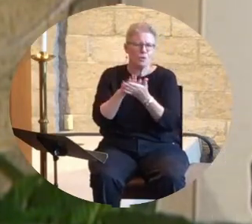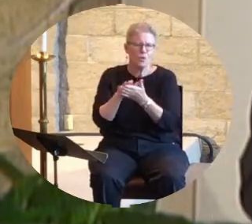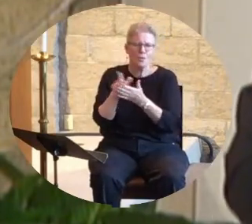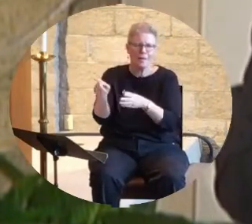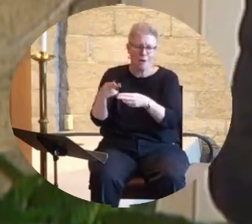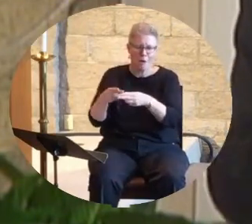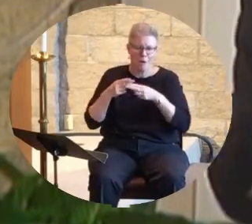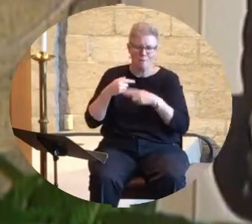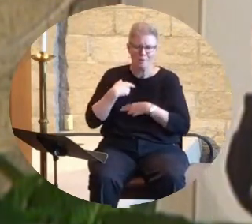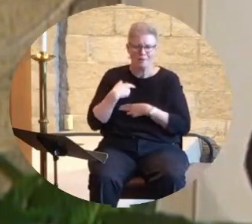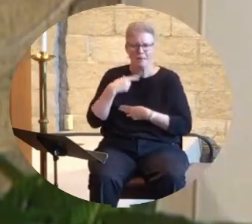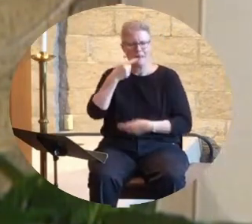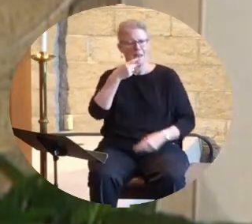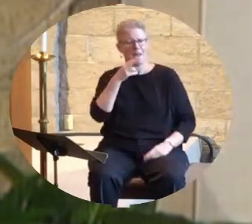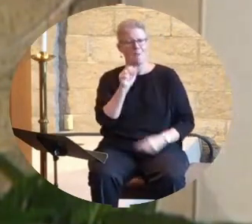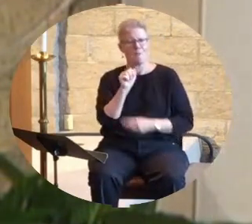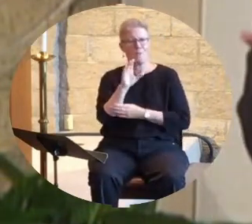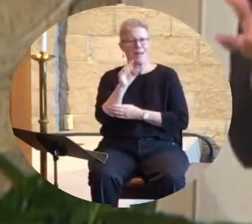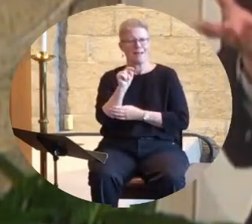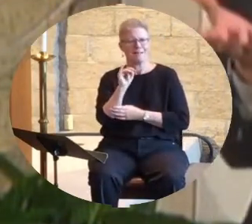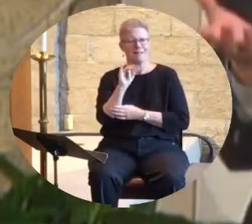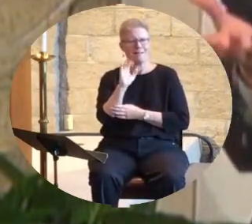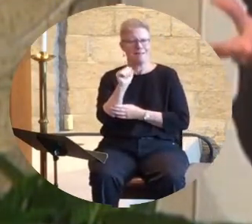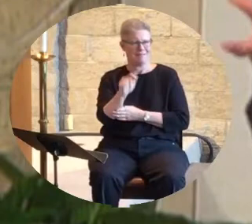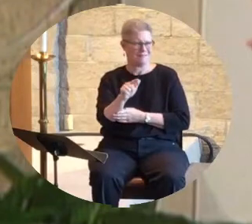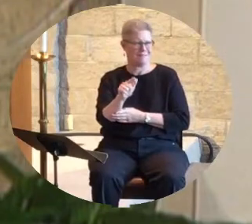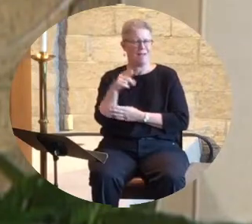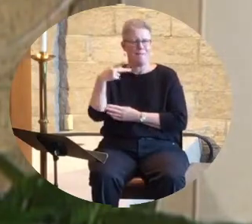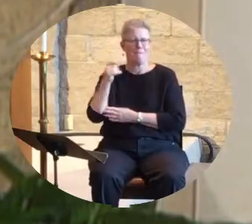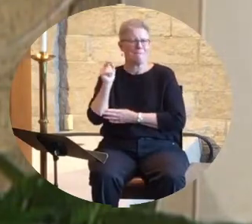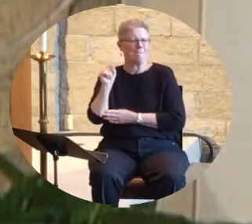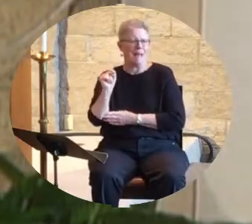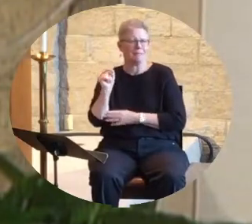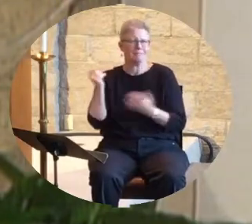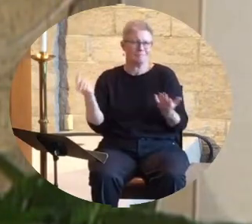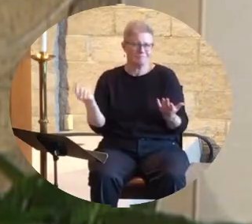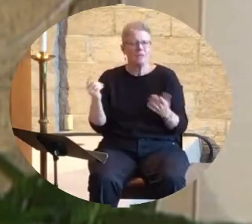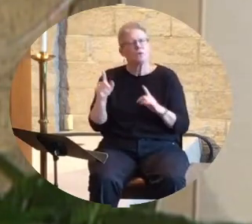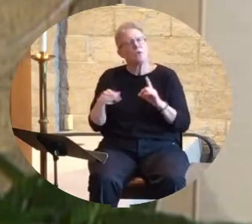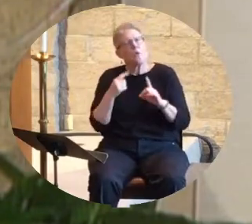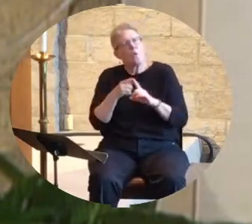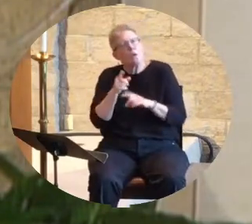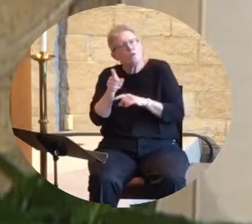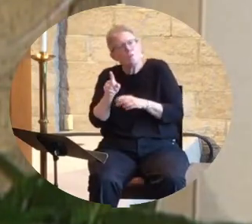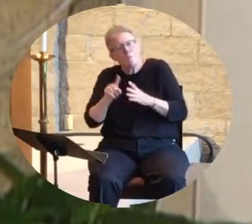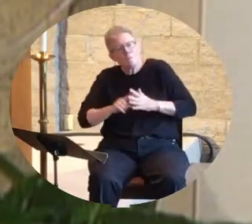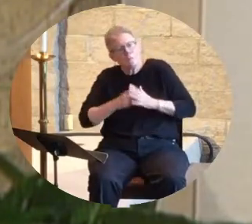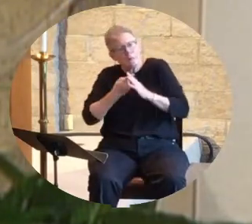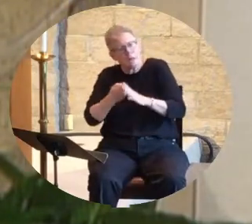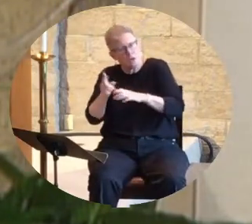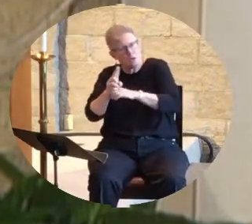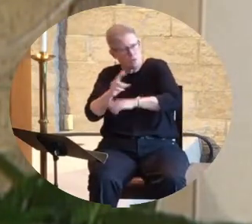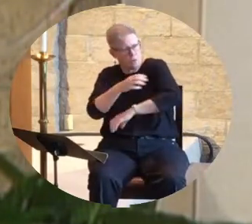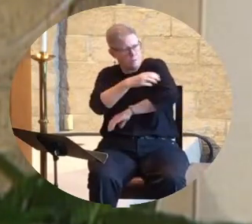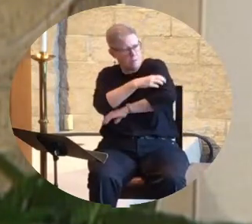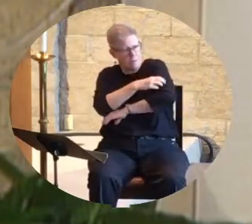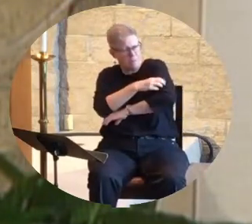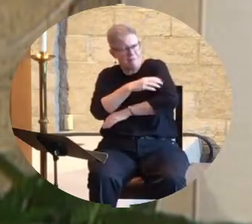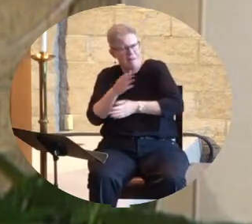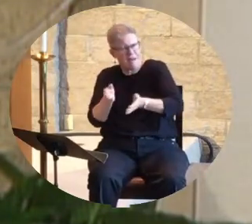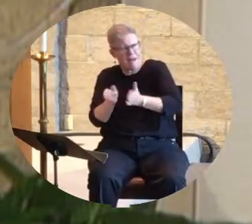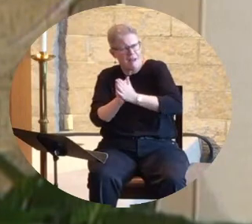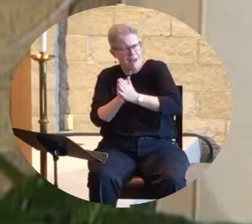well. So when we get and begin to use these powers, let's ask. Just ask ourselves, what are the power